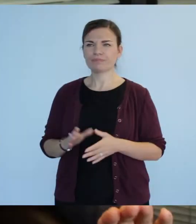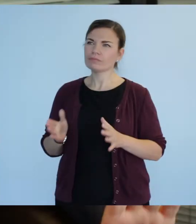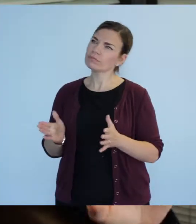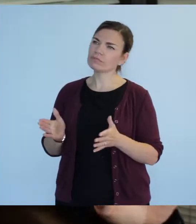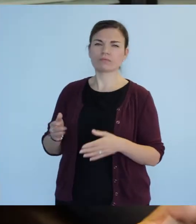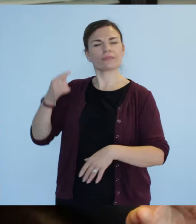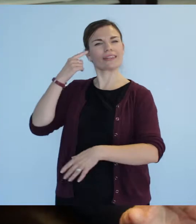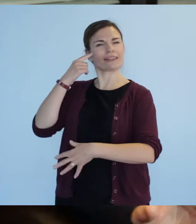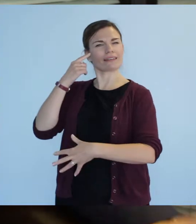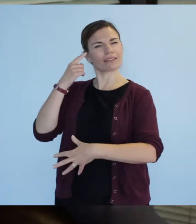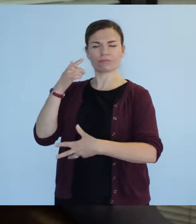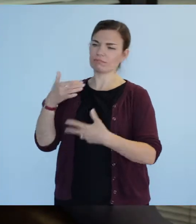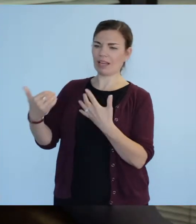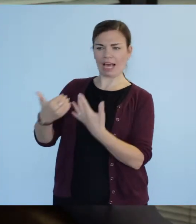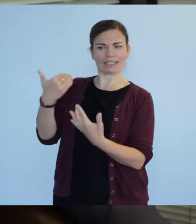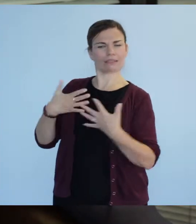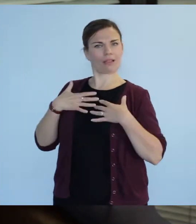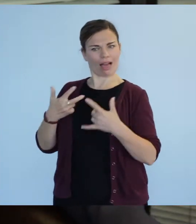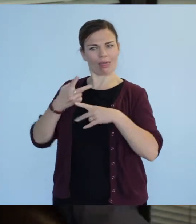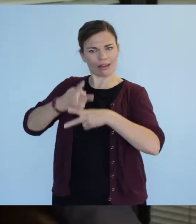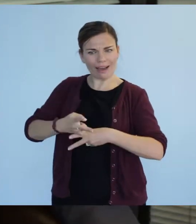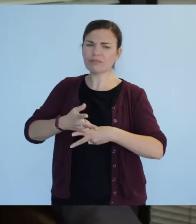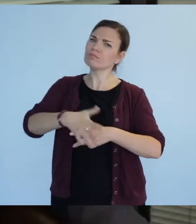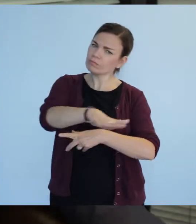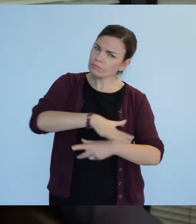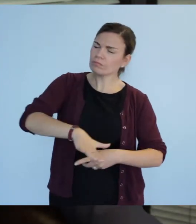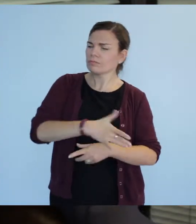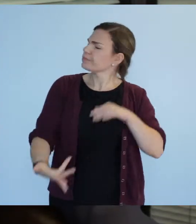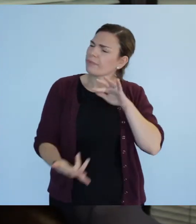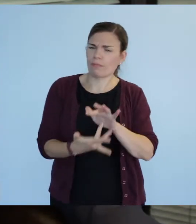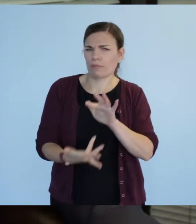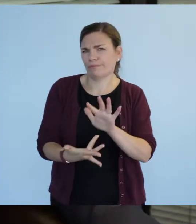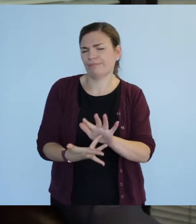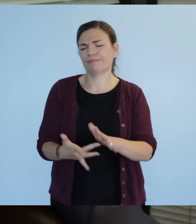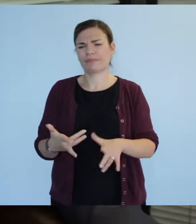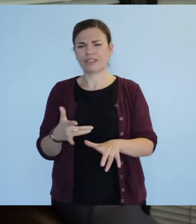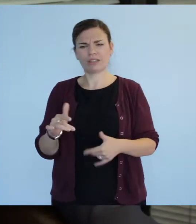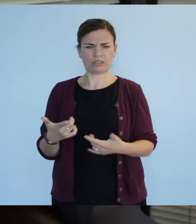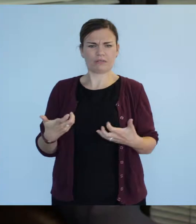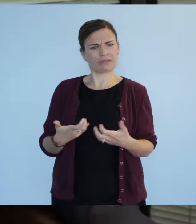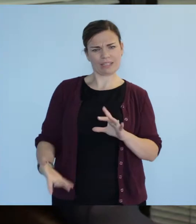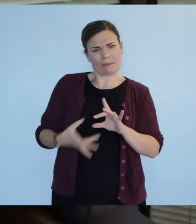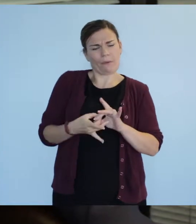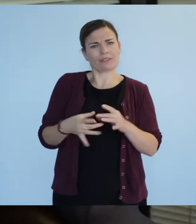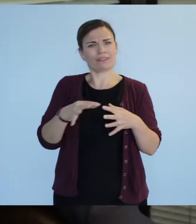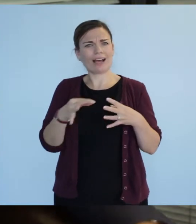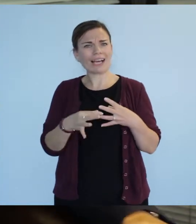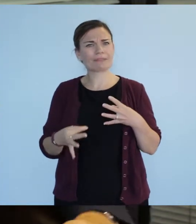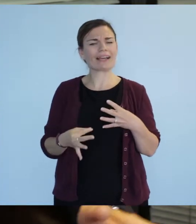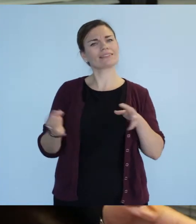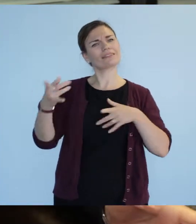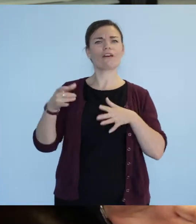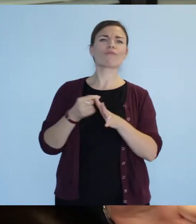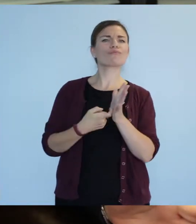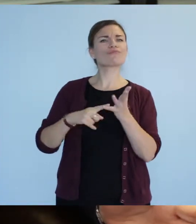I think accessible healthcare environments are just a fundamental aspect of prudent healthcare. As I